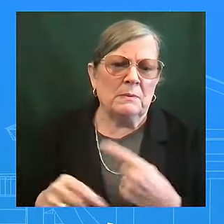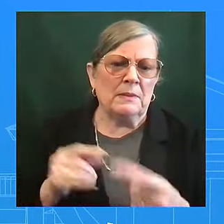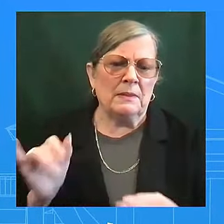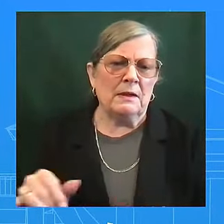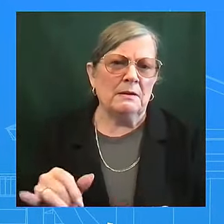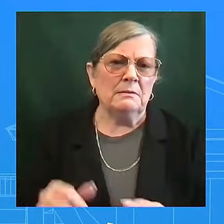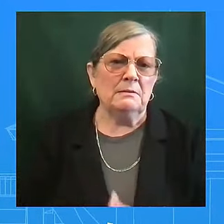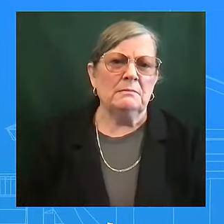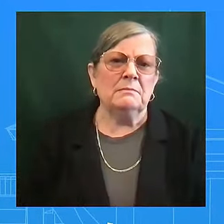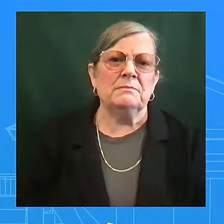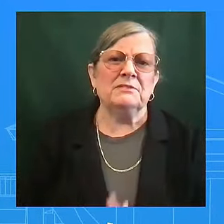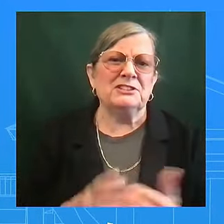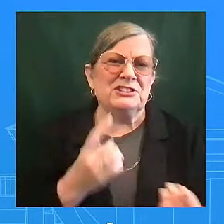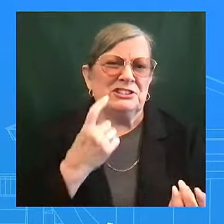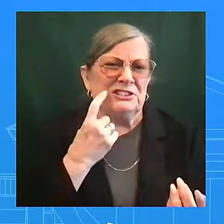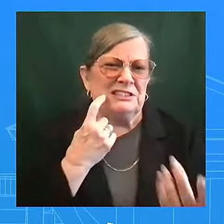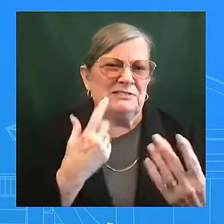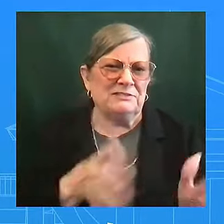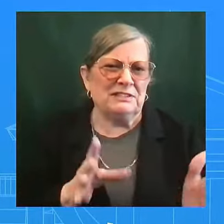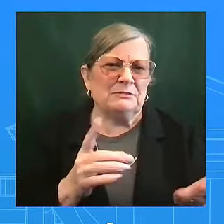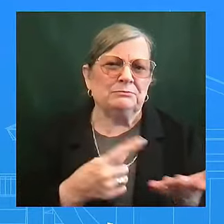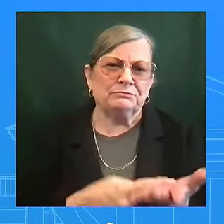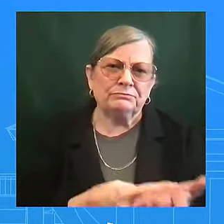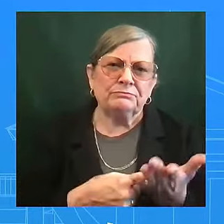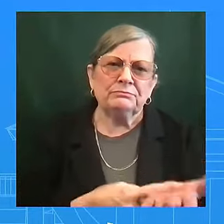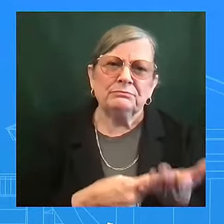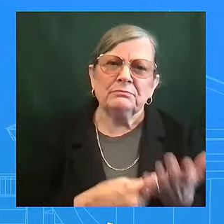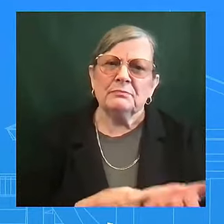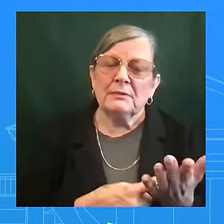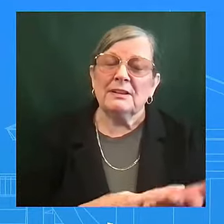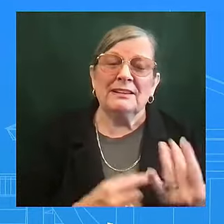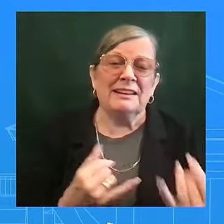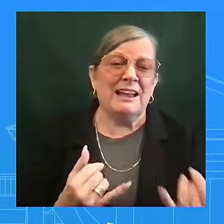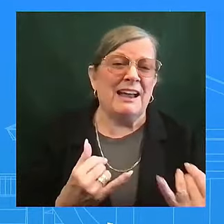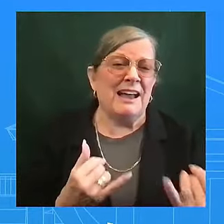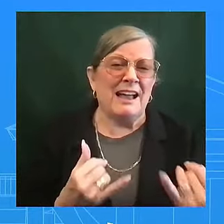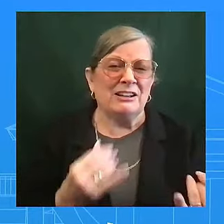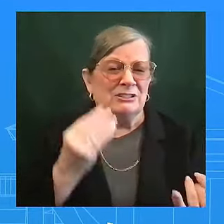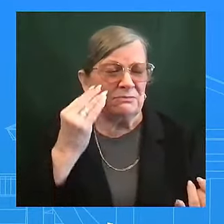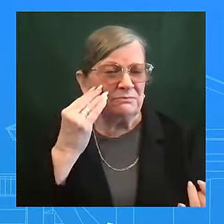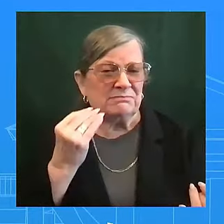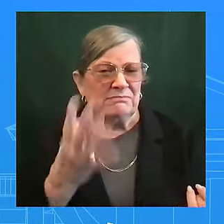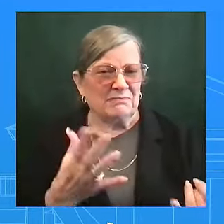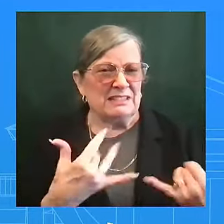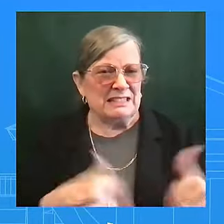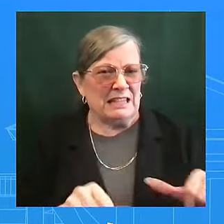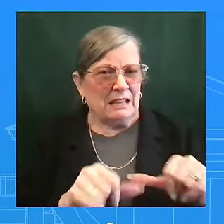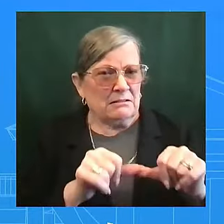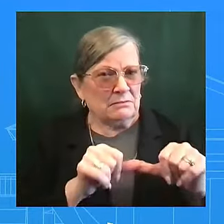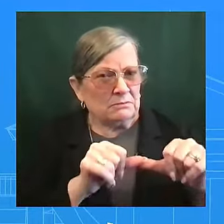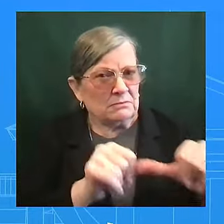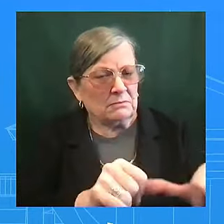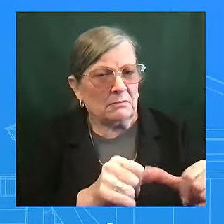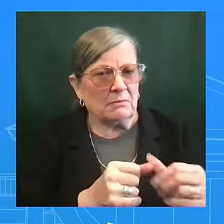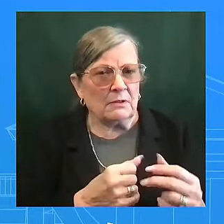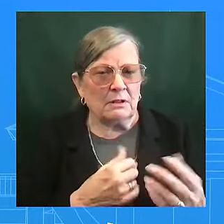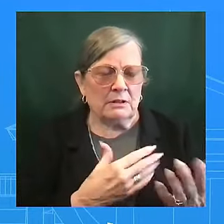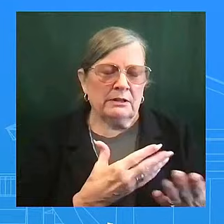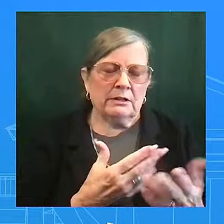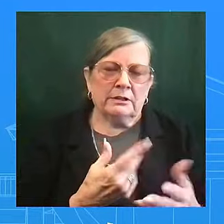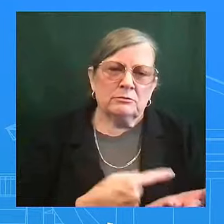make sure, right, that we get these hostages home. We want to make sure that we have an end to this war. That's what the president has